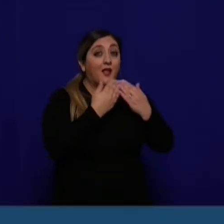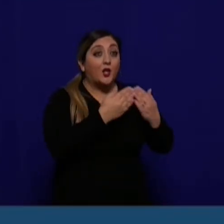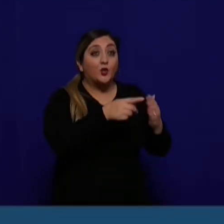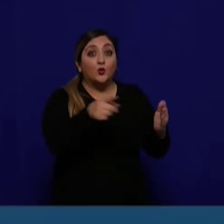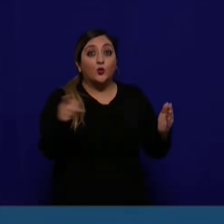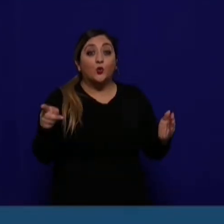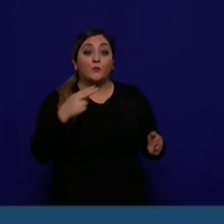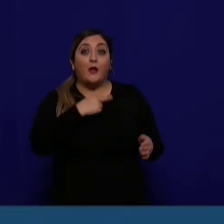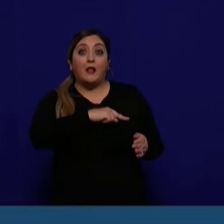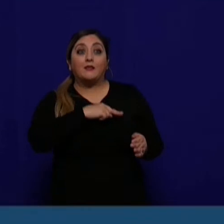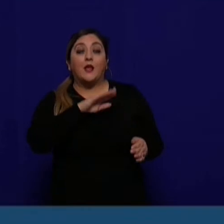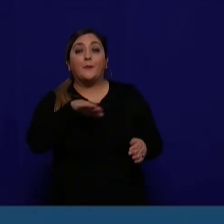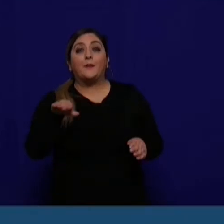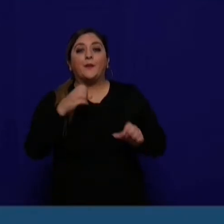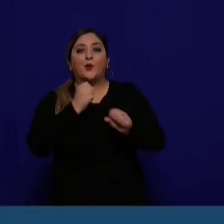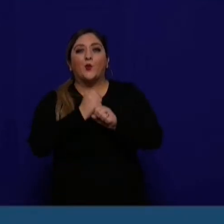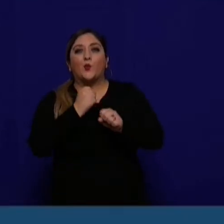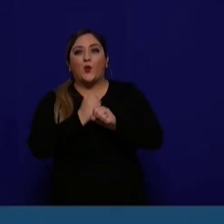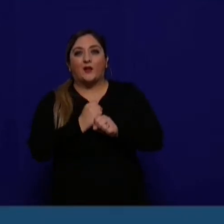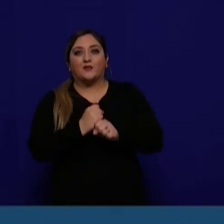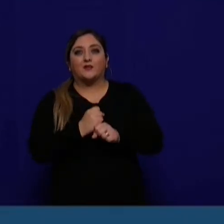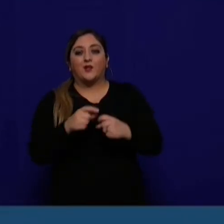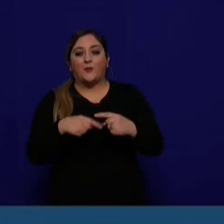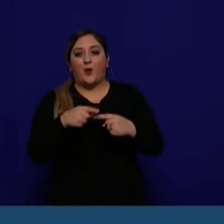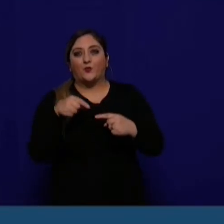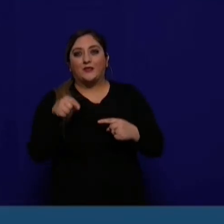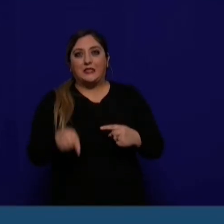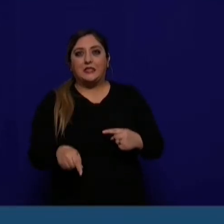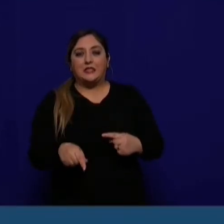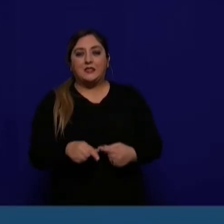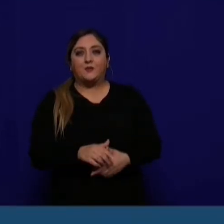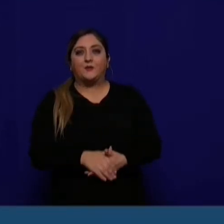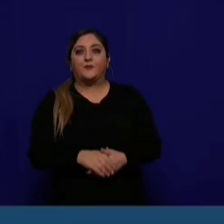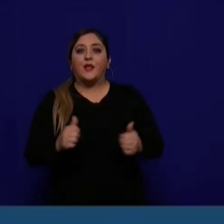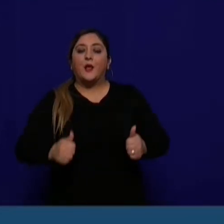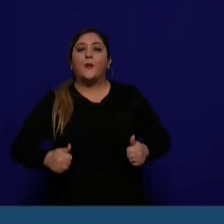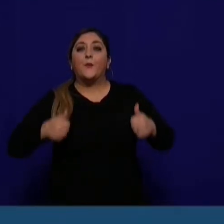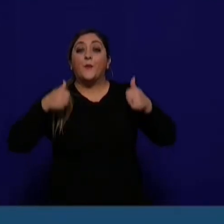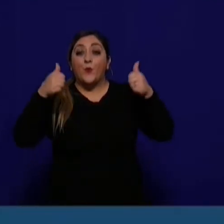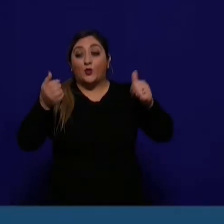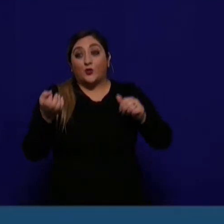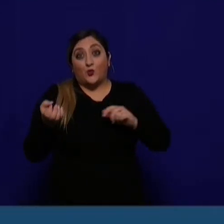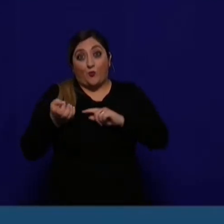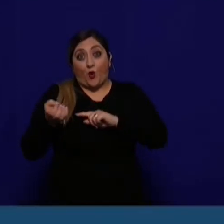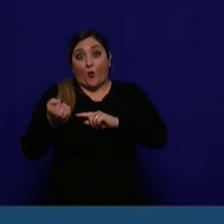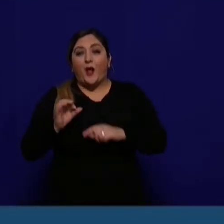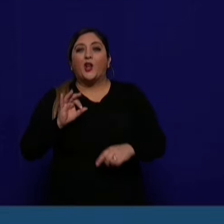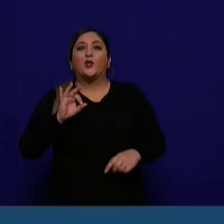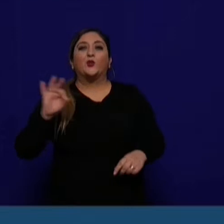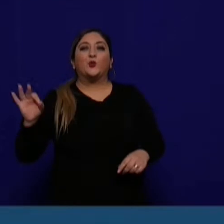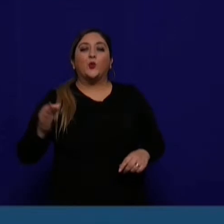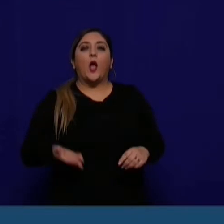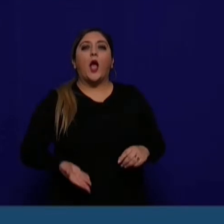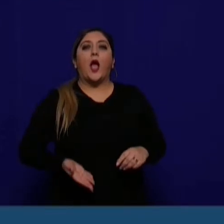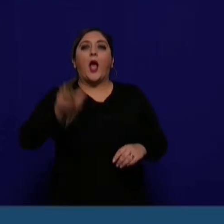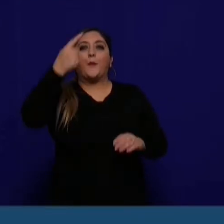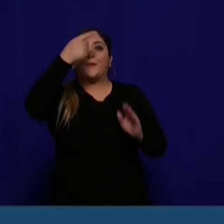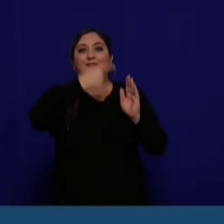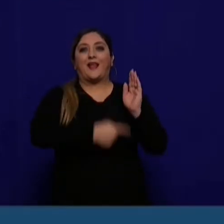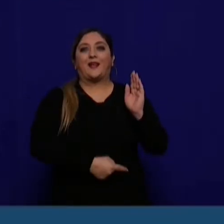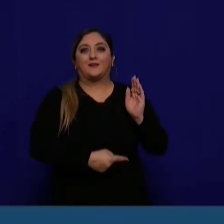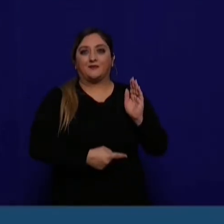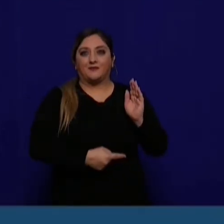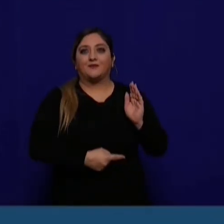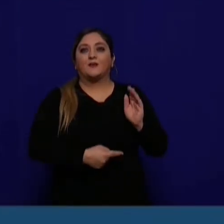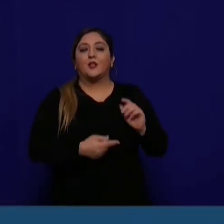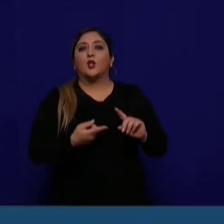application so that we will be able to keep everyone safe. It's important to update your application by either going to the Play Store or else